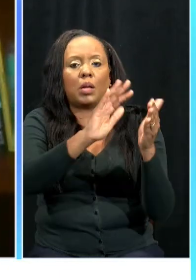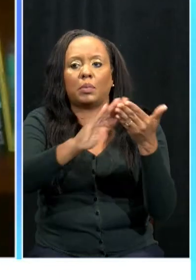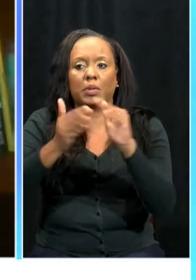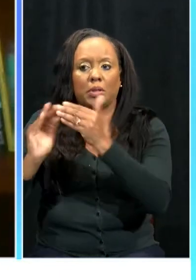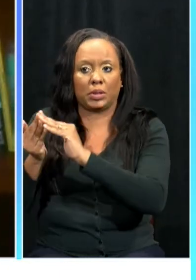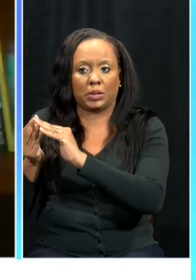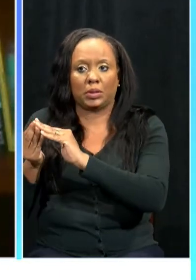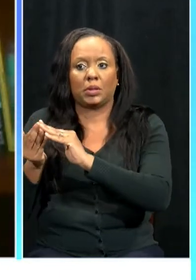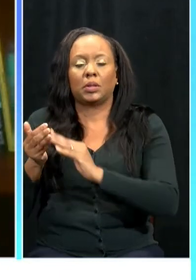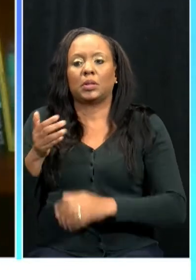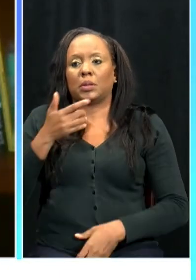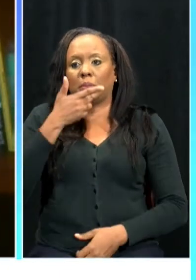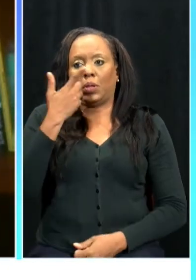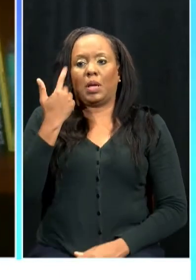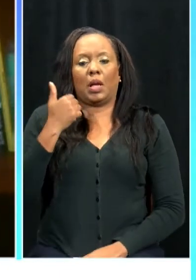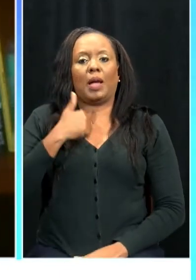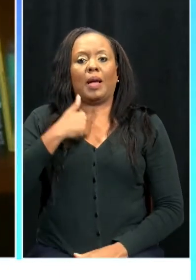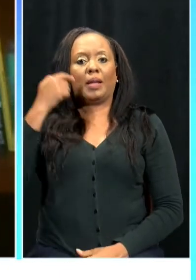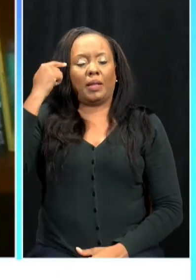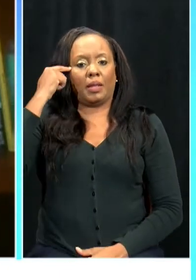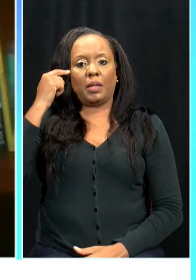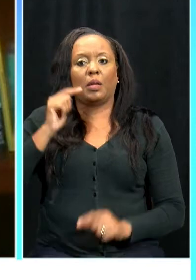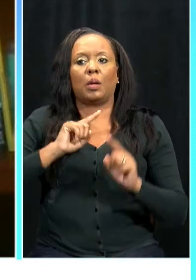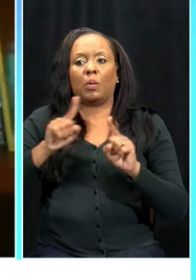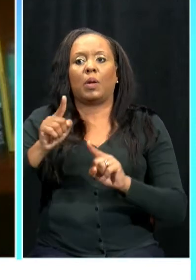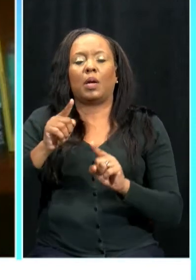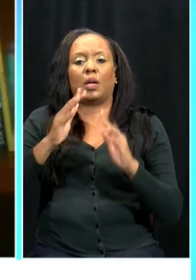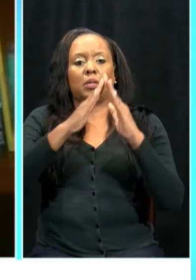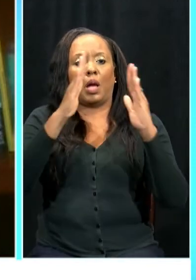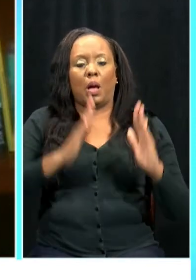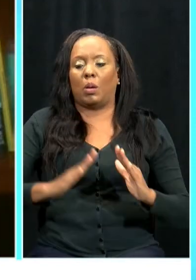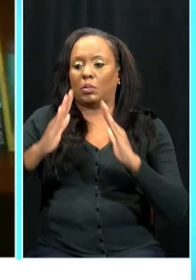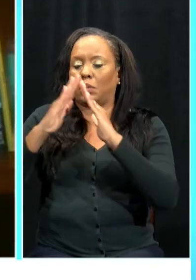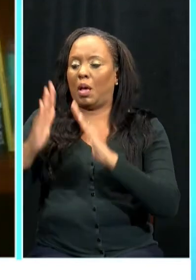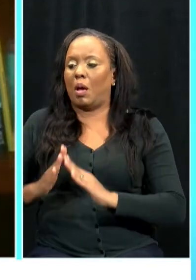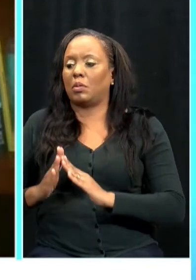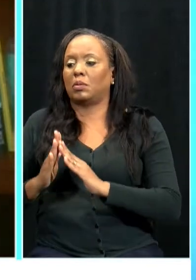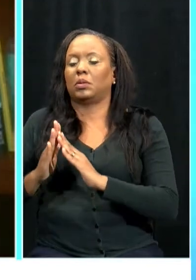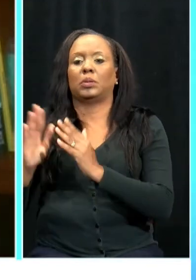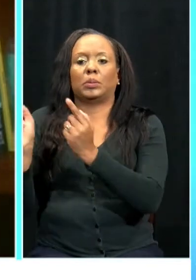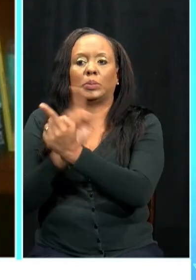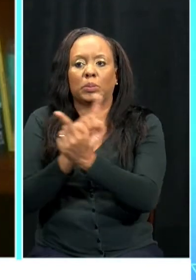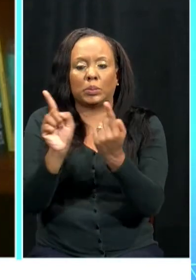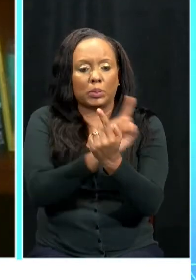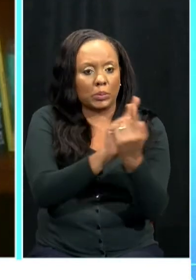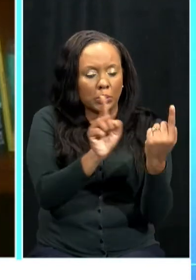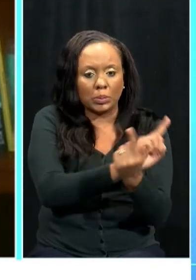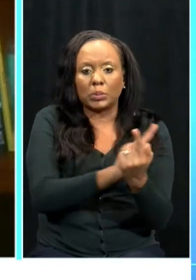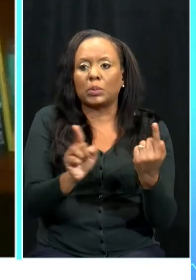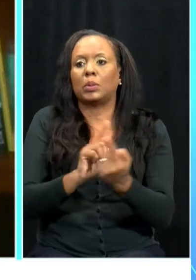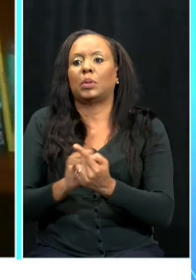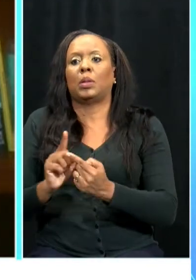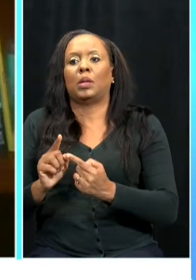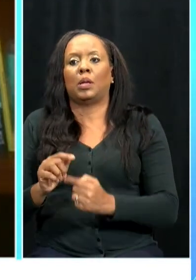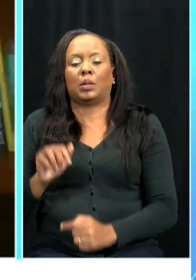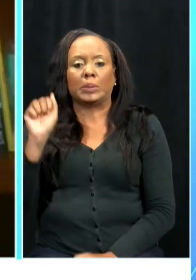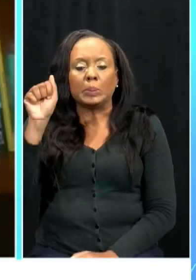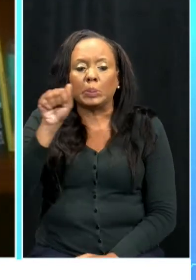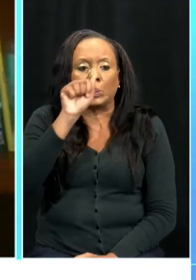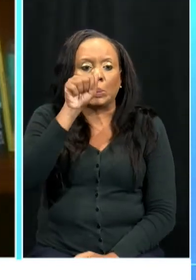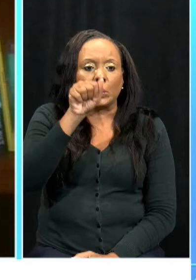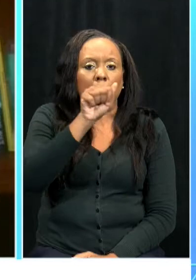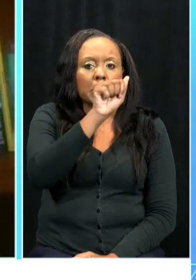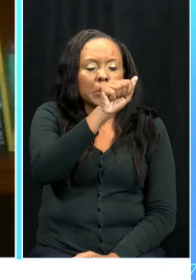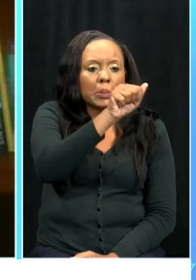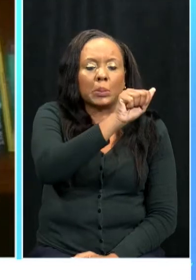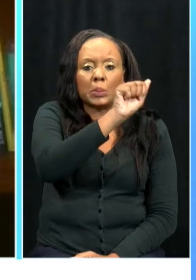raising that because I think the house-to-house campaign, the walking, the face-to-face meetings, not the broad meetings, but the walking